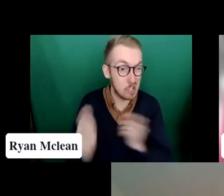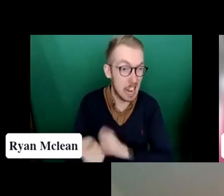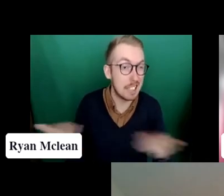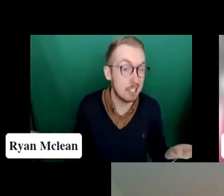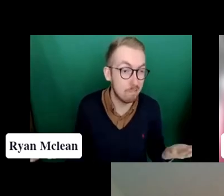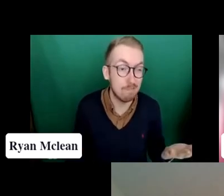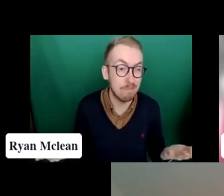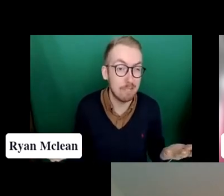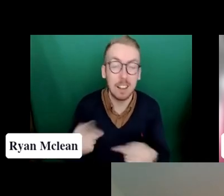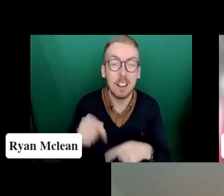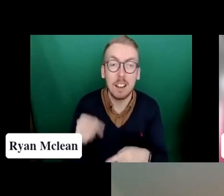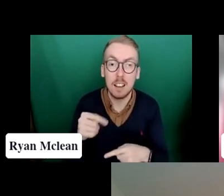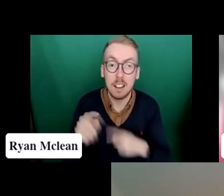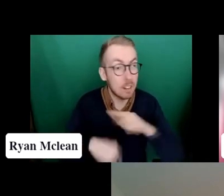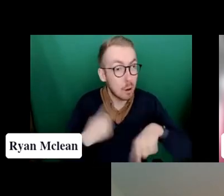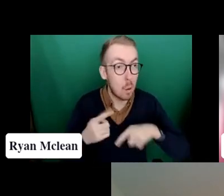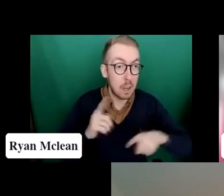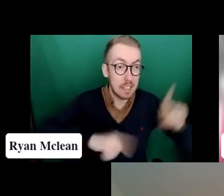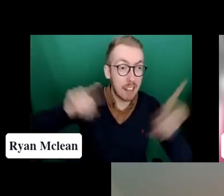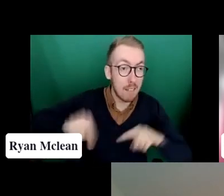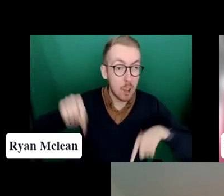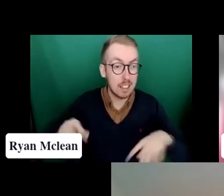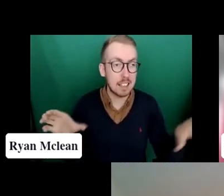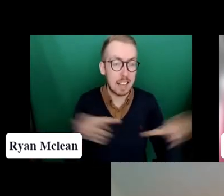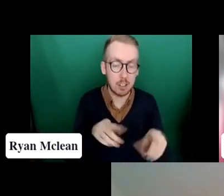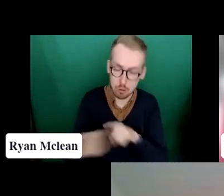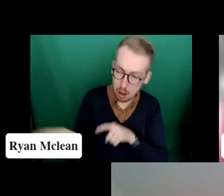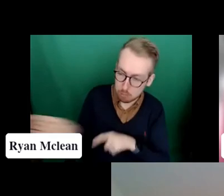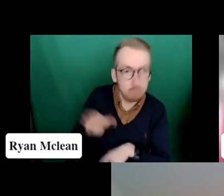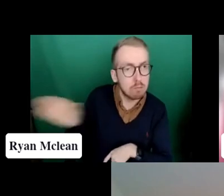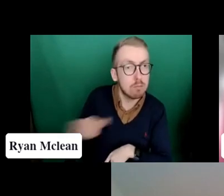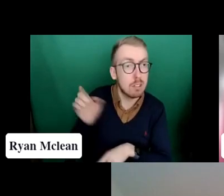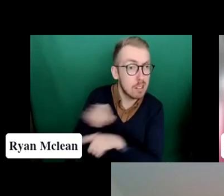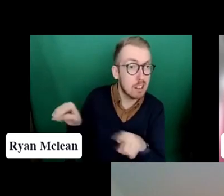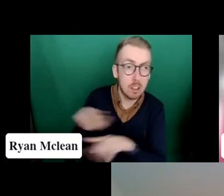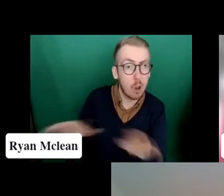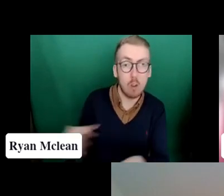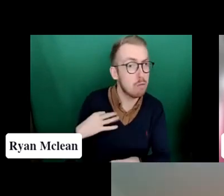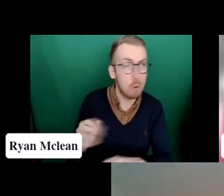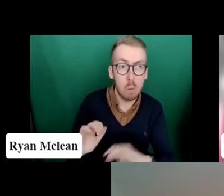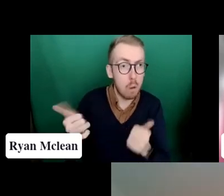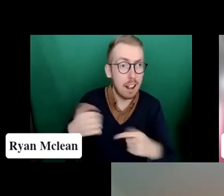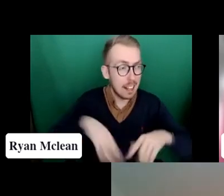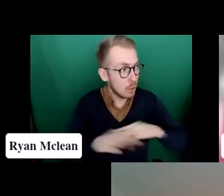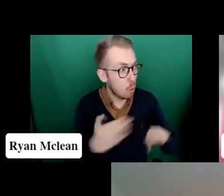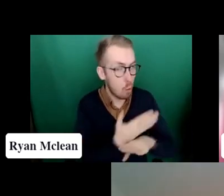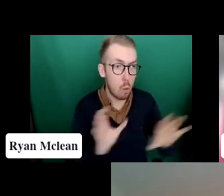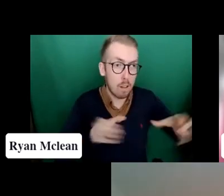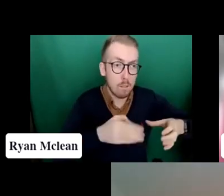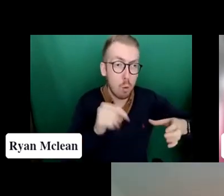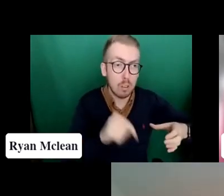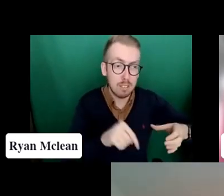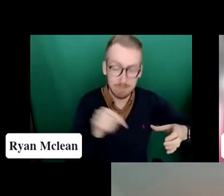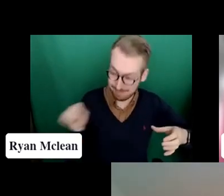idea that actually if we're diversifying the sector by bringing groups that aren't represented in the workforce into the sector,